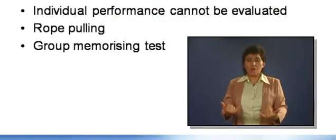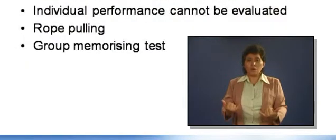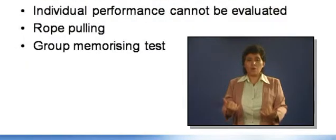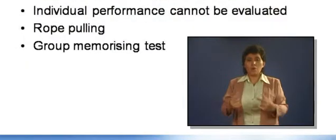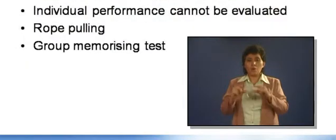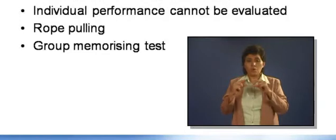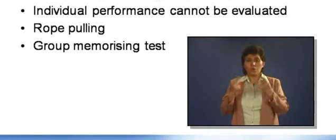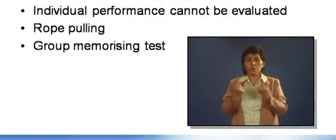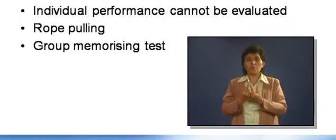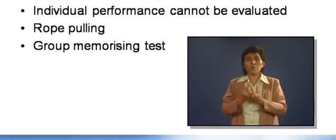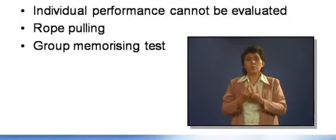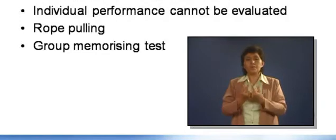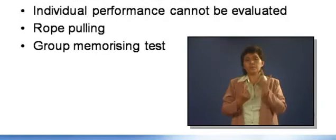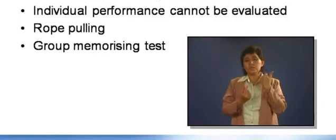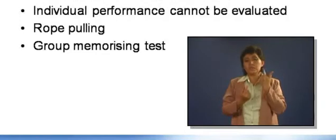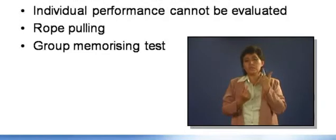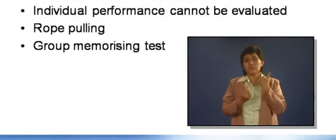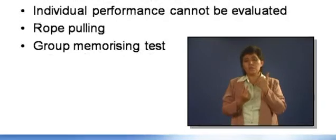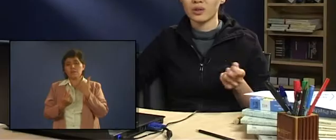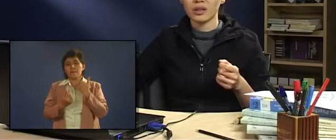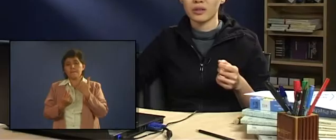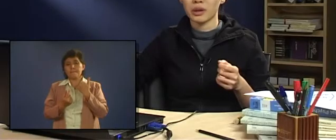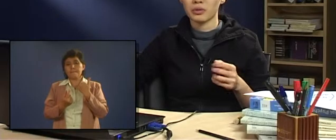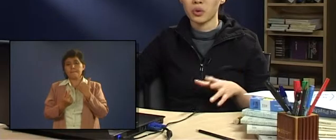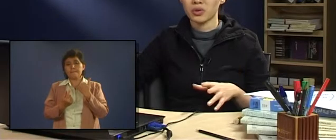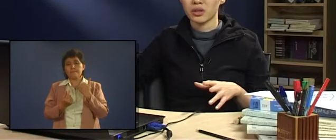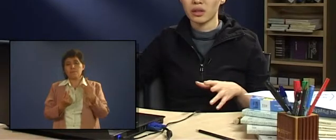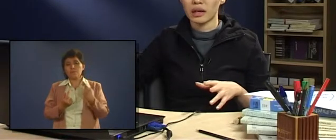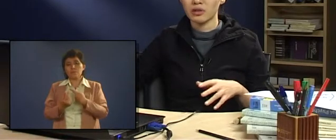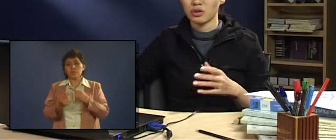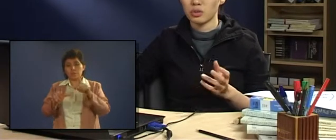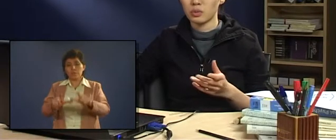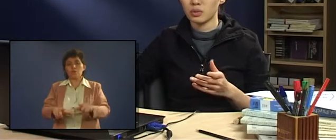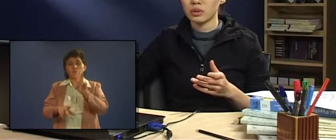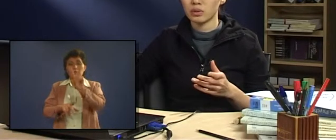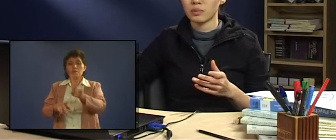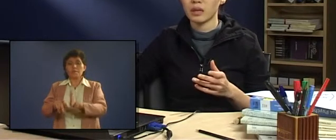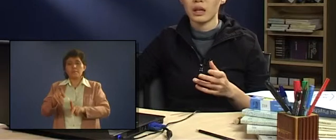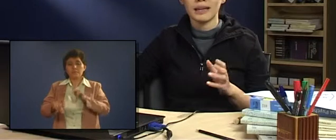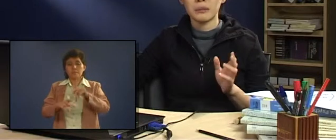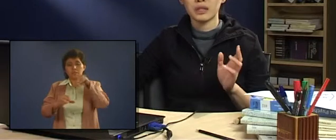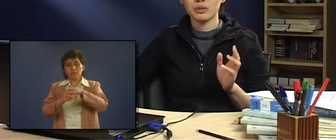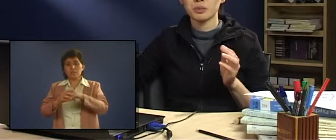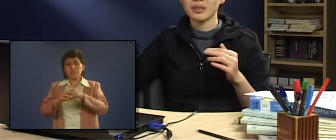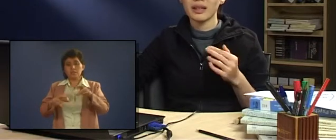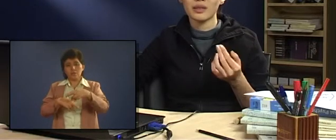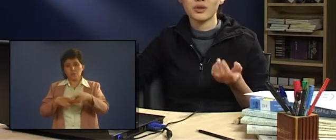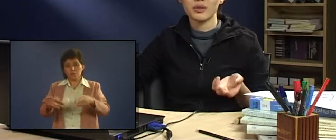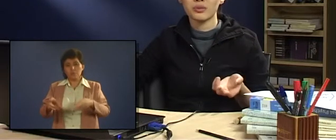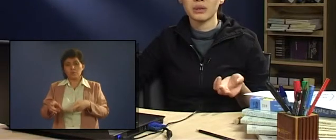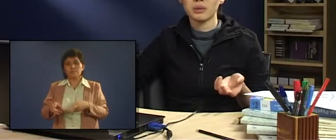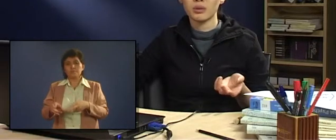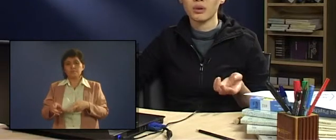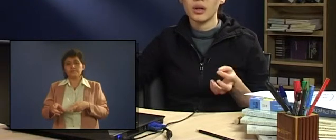put two people together to pull a rope, they would exert a great force, okay? Just to pull the rope. Now, but if you put in